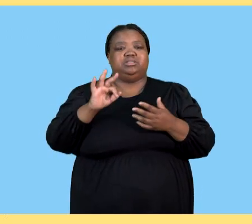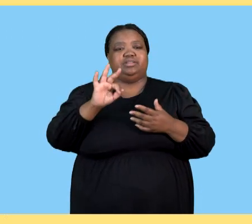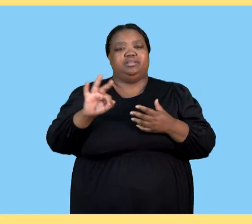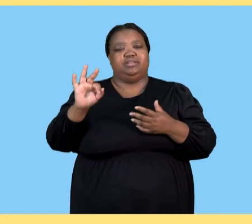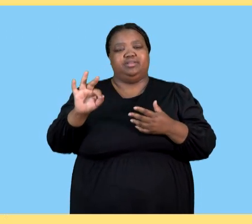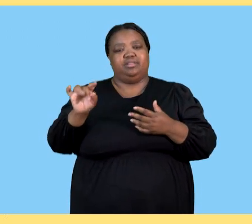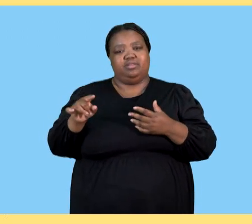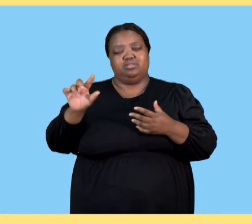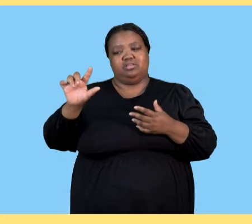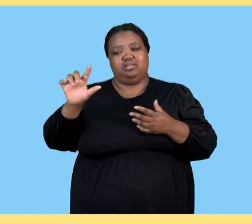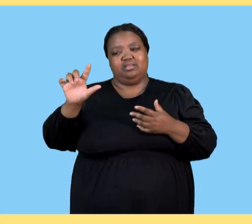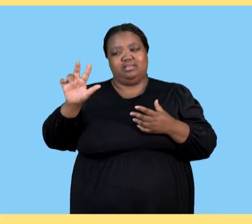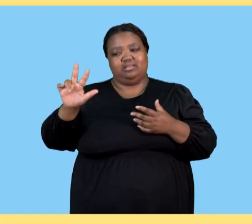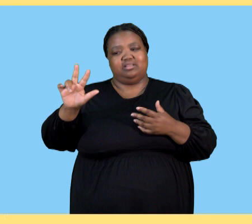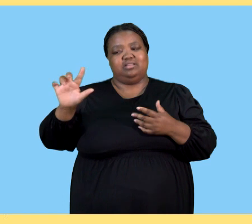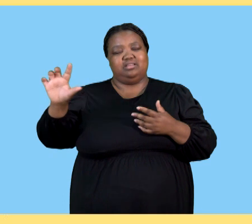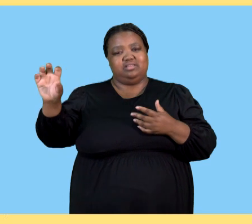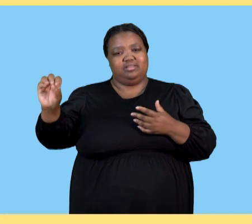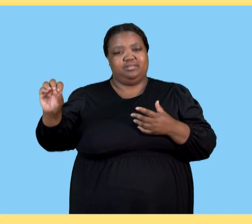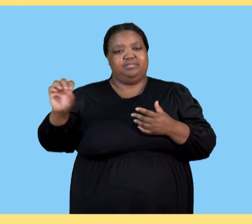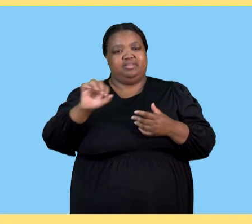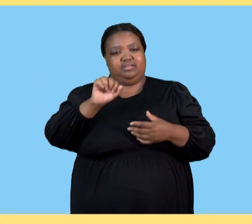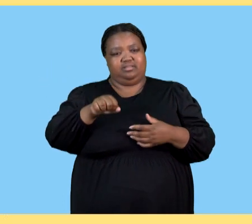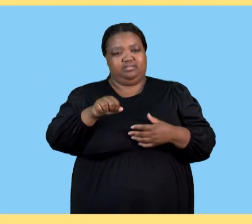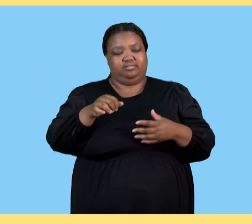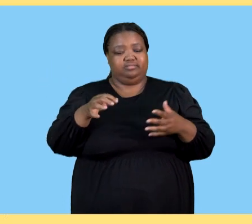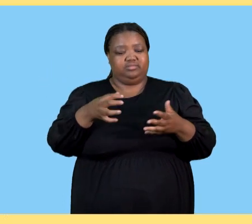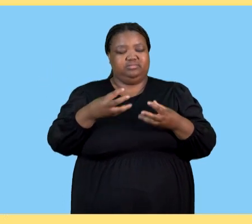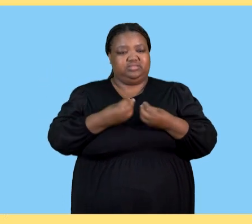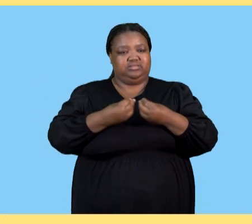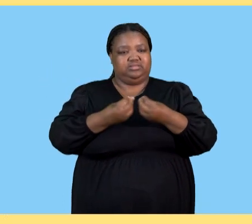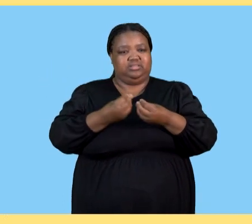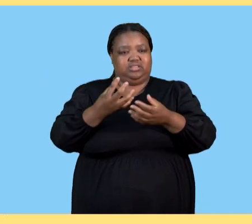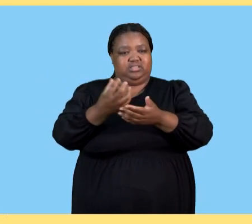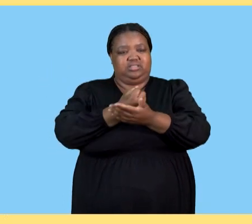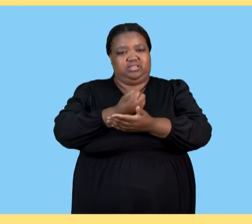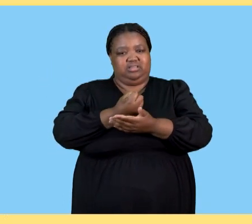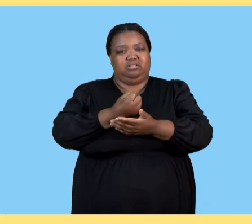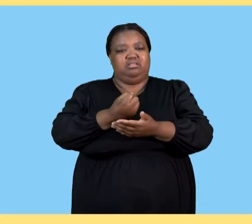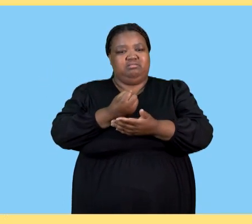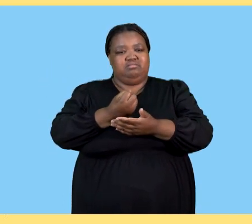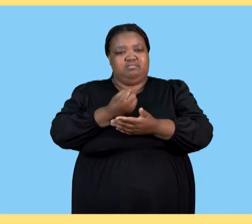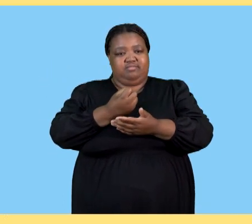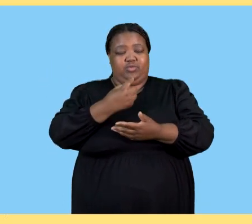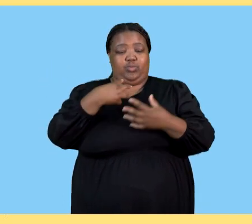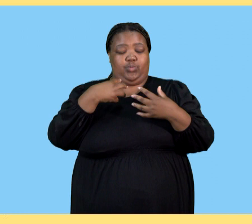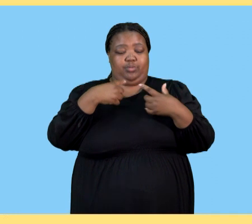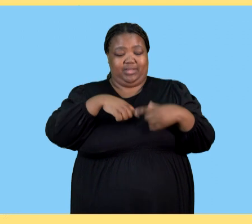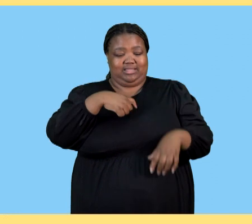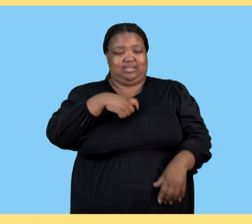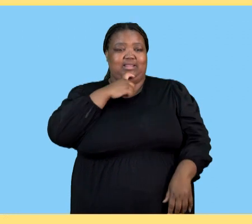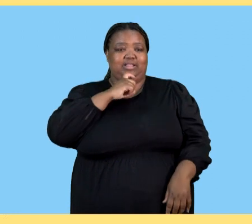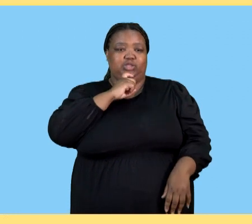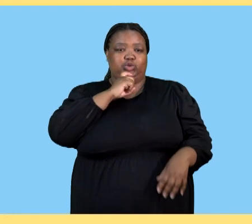are 33,870. However, we are told goods with a selling price of 18,000 were taken by the owner for personal